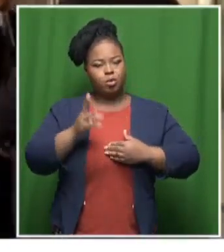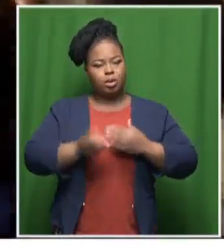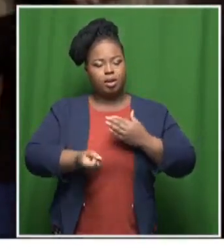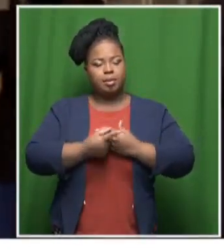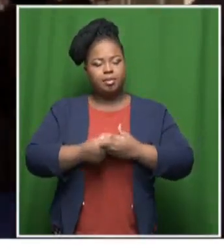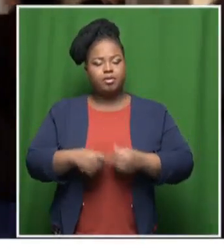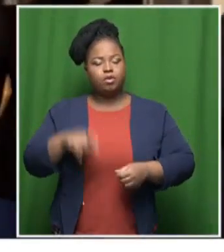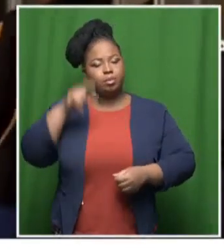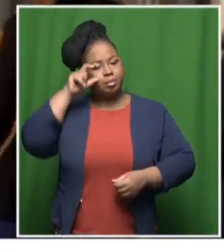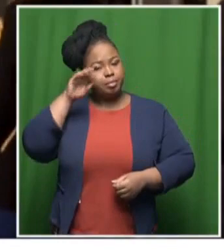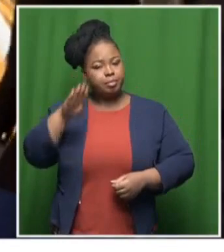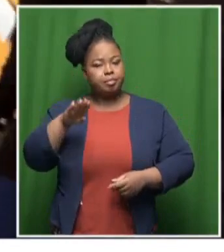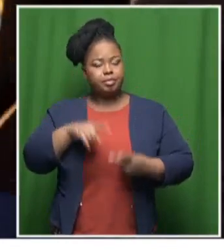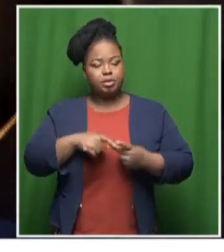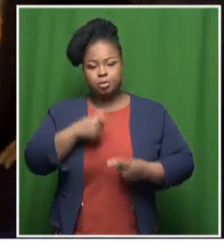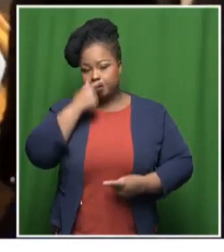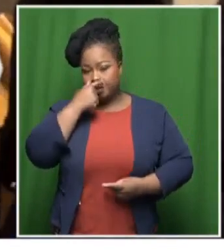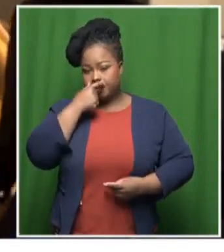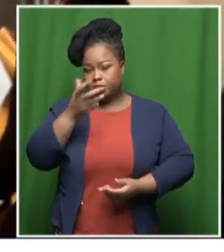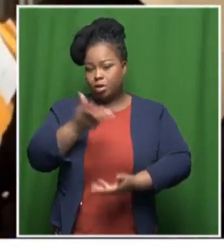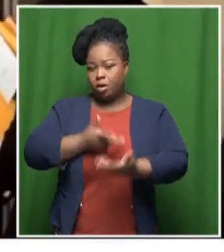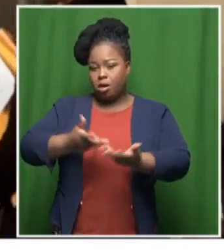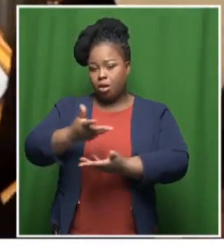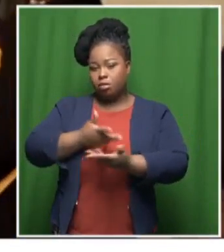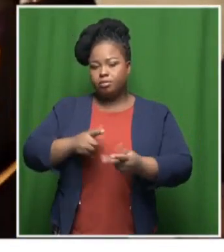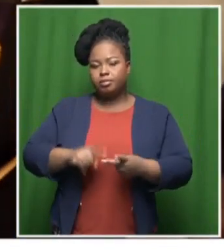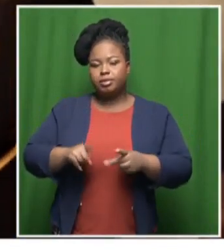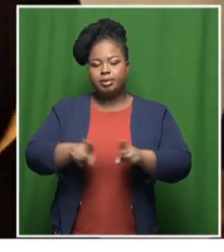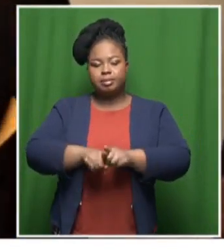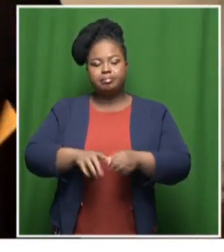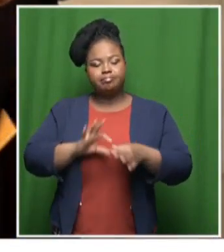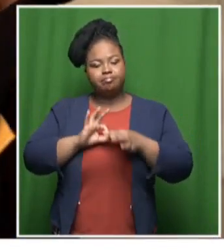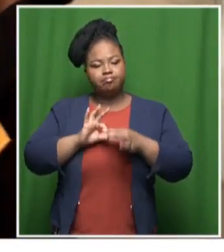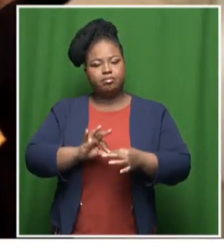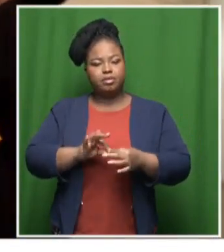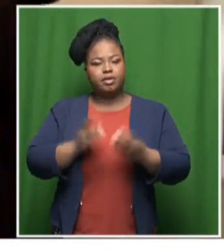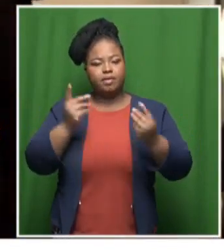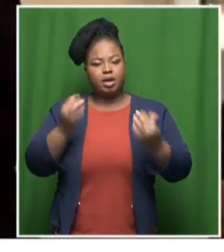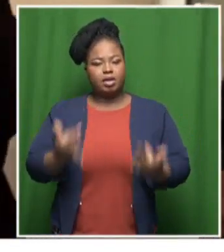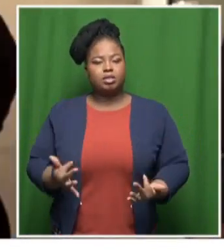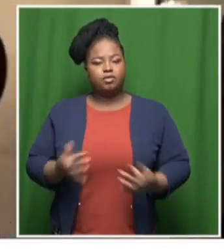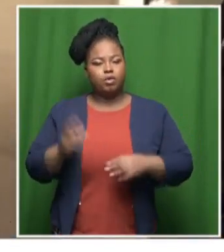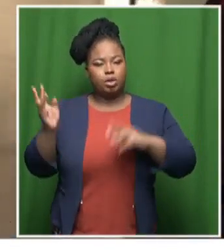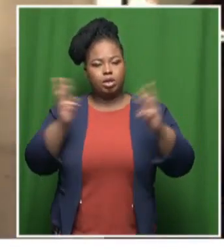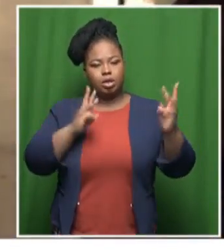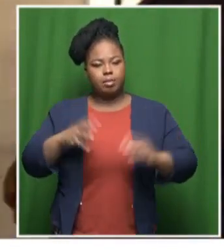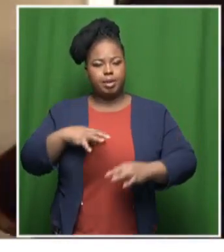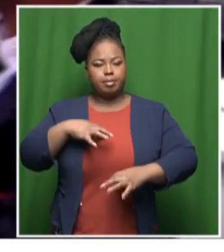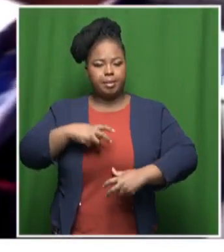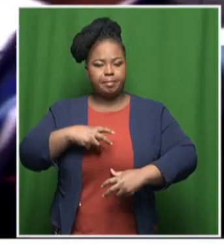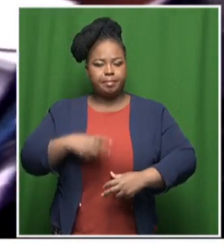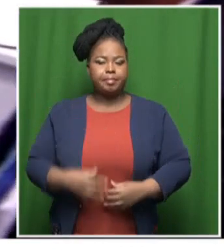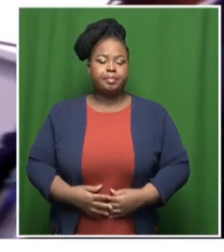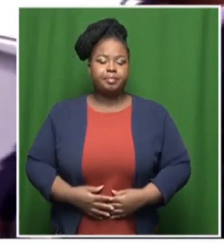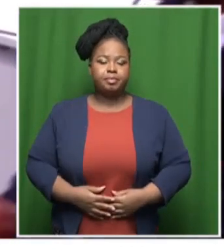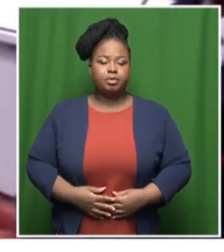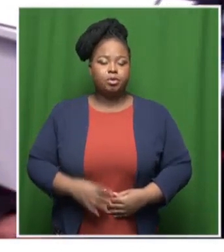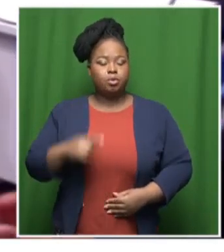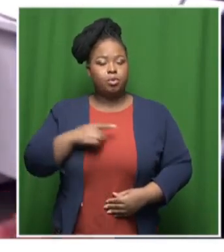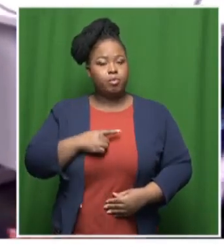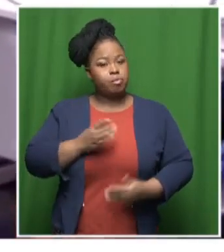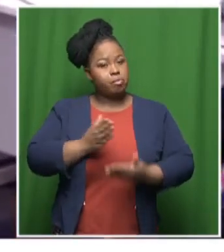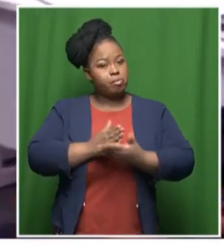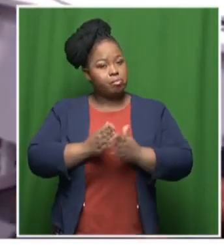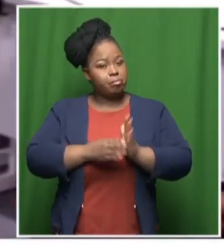the Biden-Ramaphosa engagement, including the need to strengthen financing for climate adaptation, after several